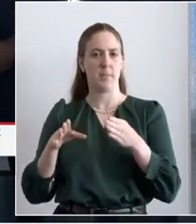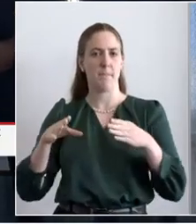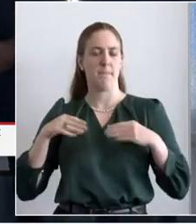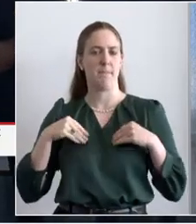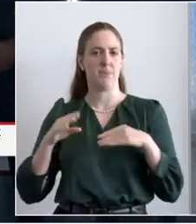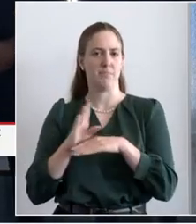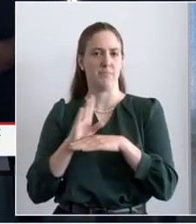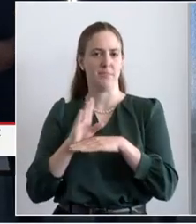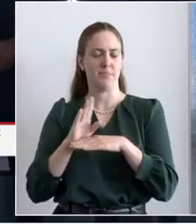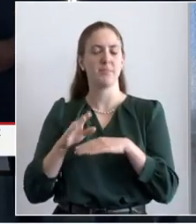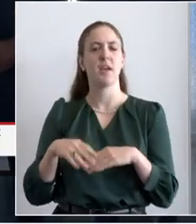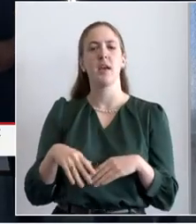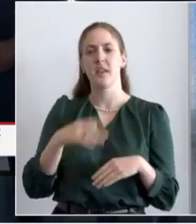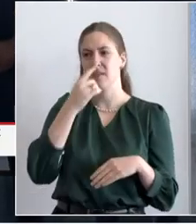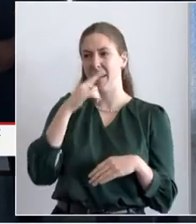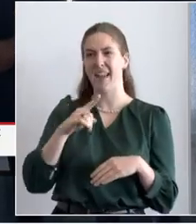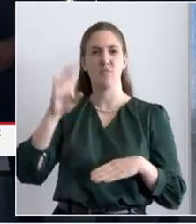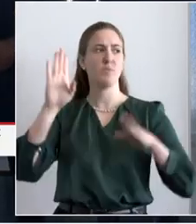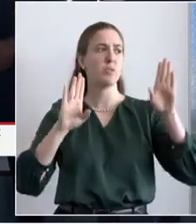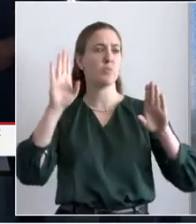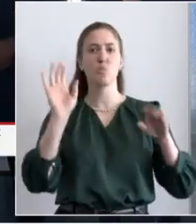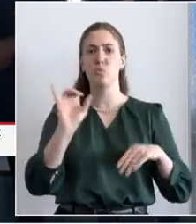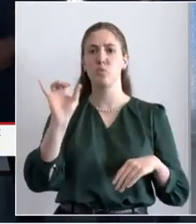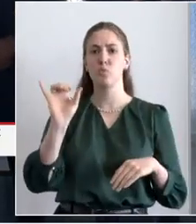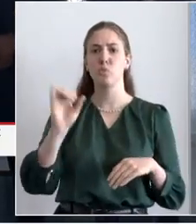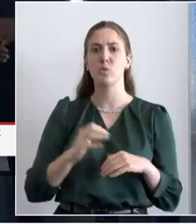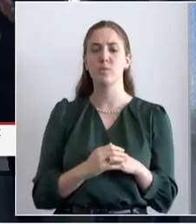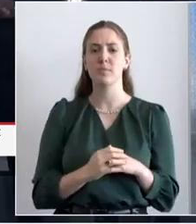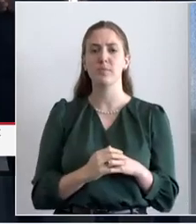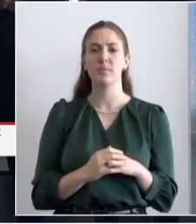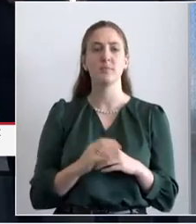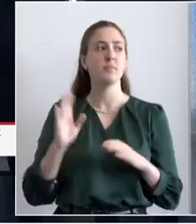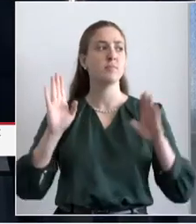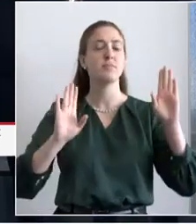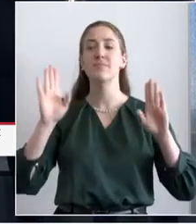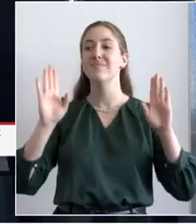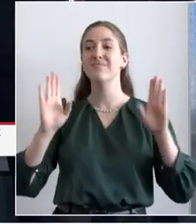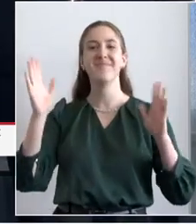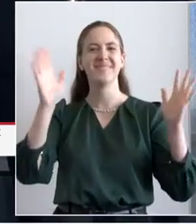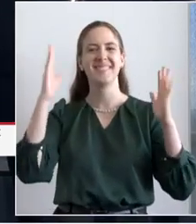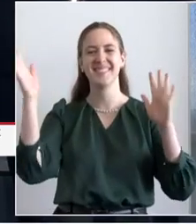but those in the audience, can you raise your hand so we can acknowledge the hard work that you do?